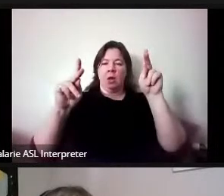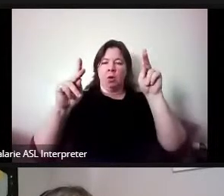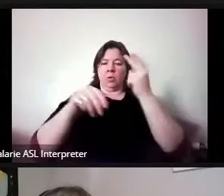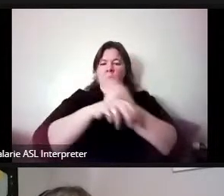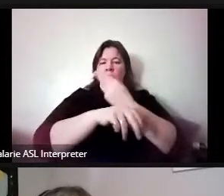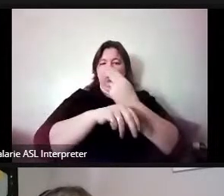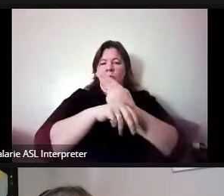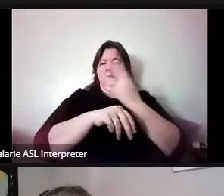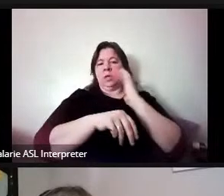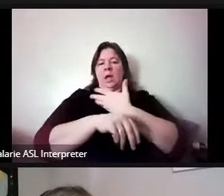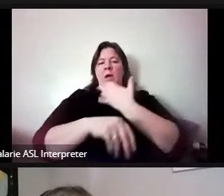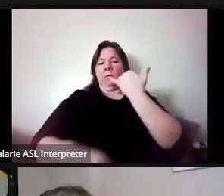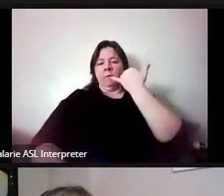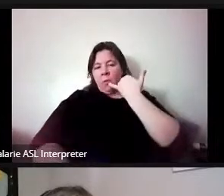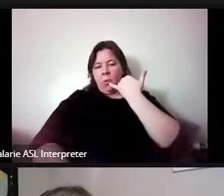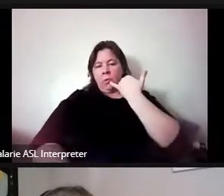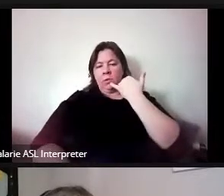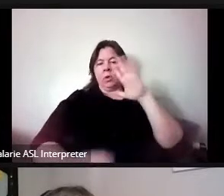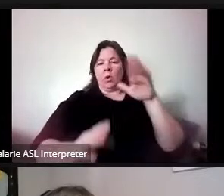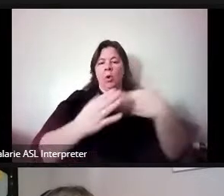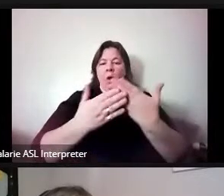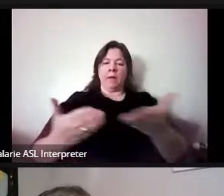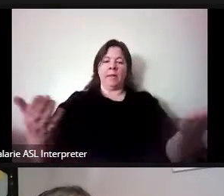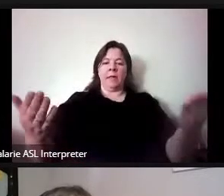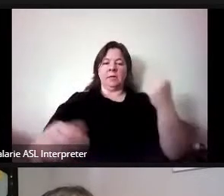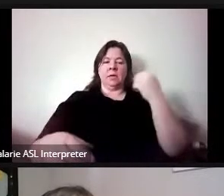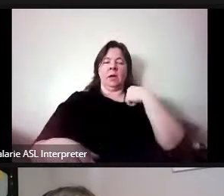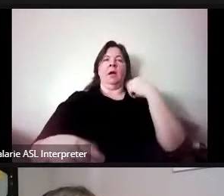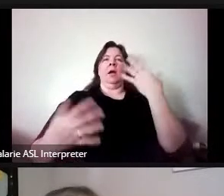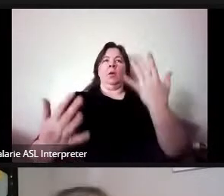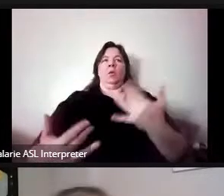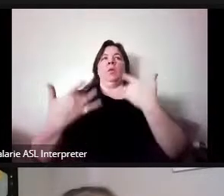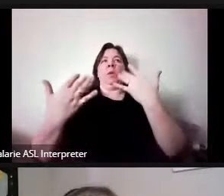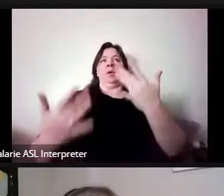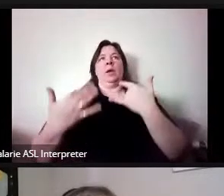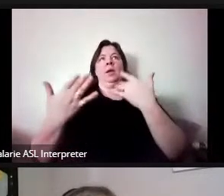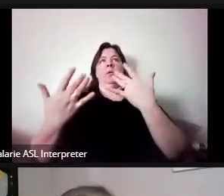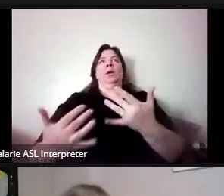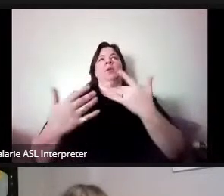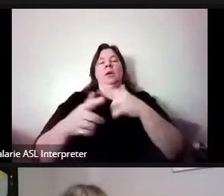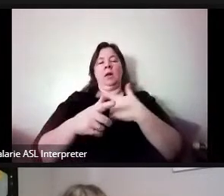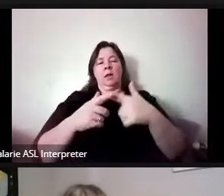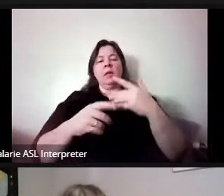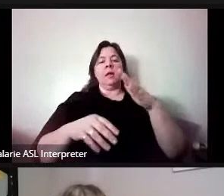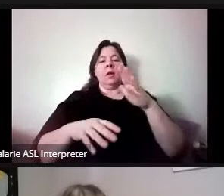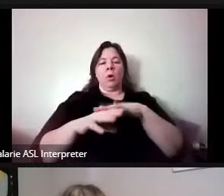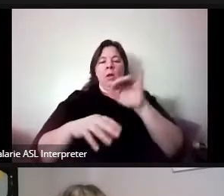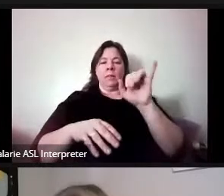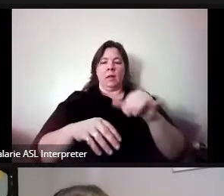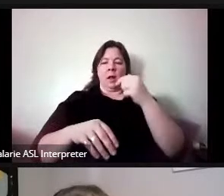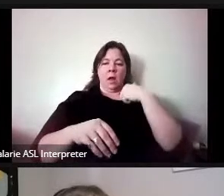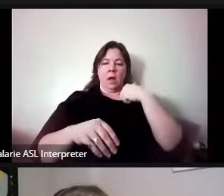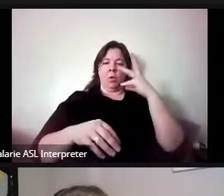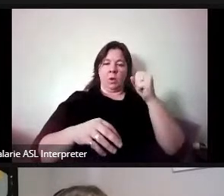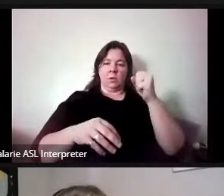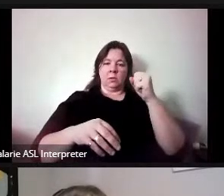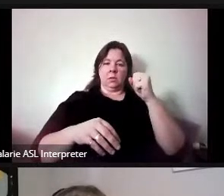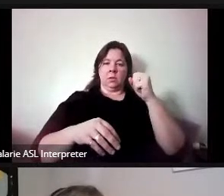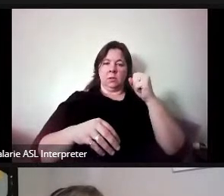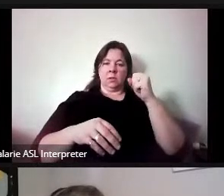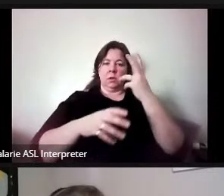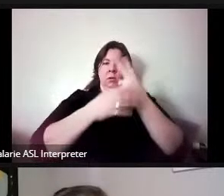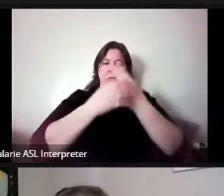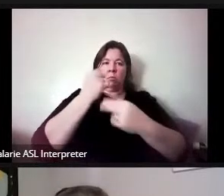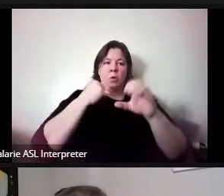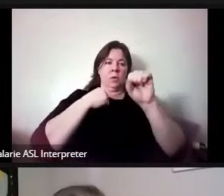use our phones and all these things. So I was waiting, and on through that. I was getting both the signals